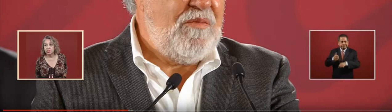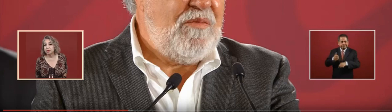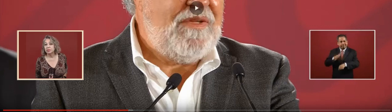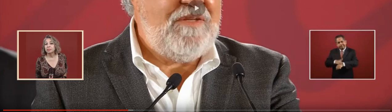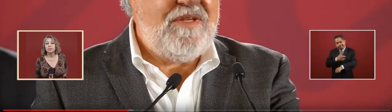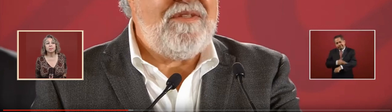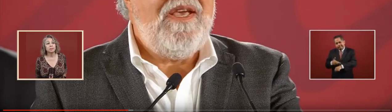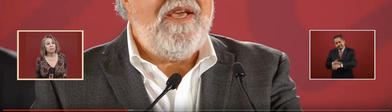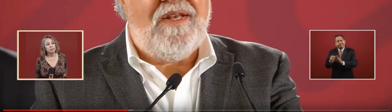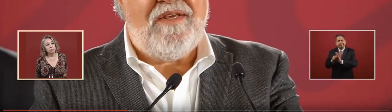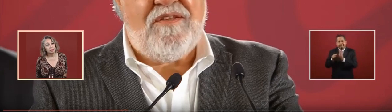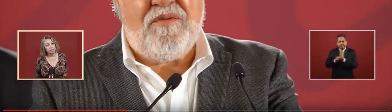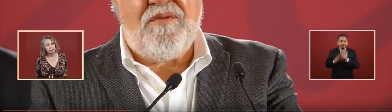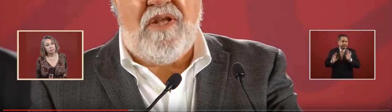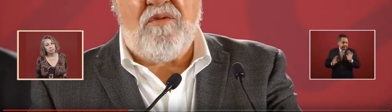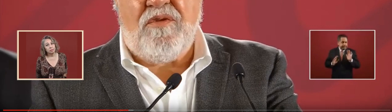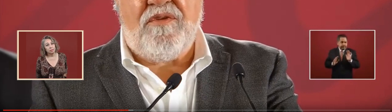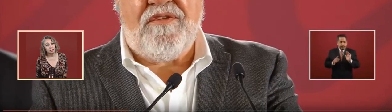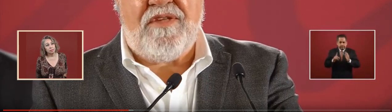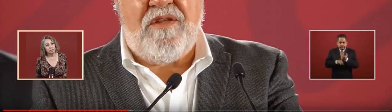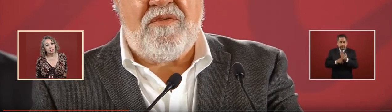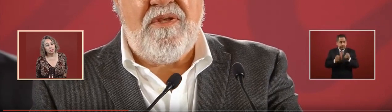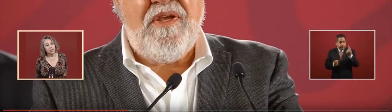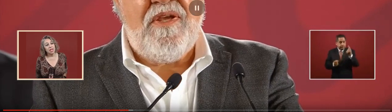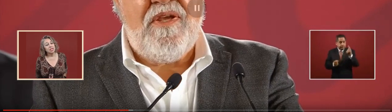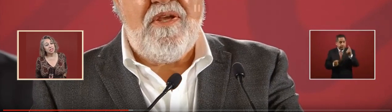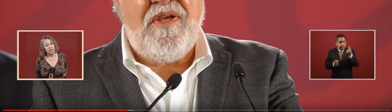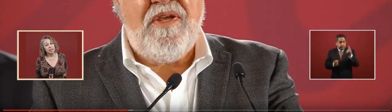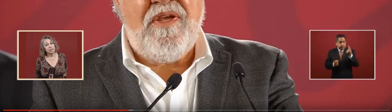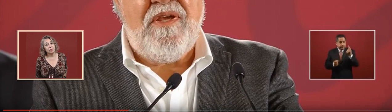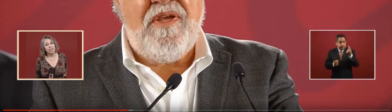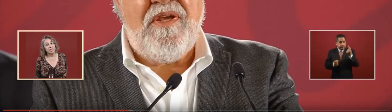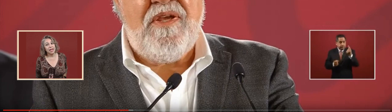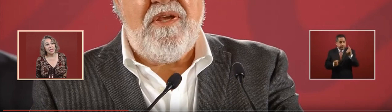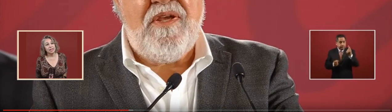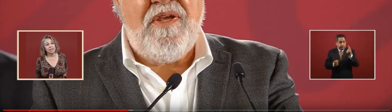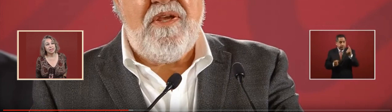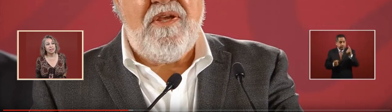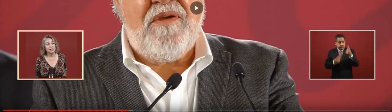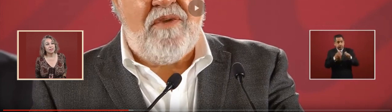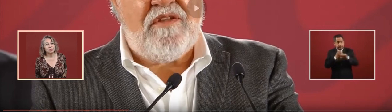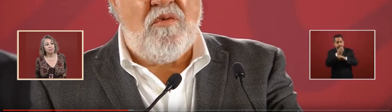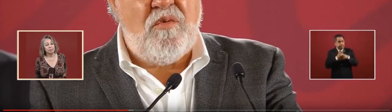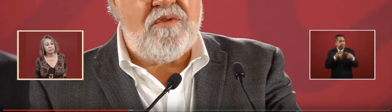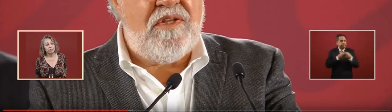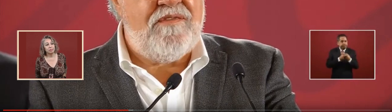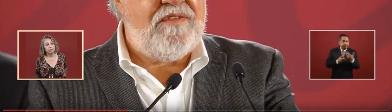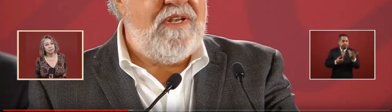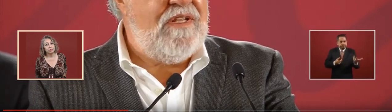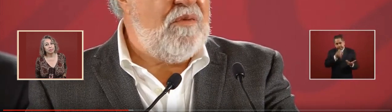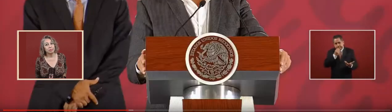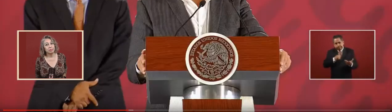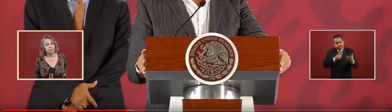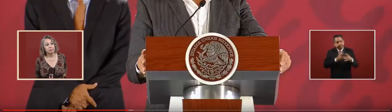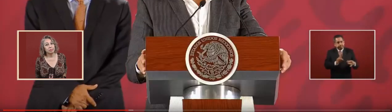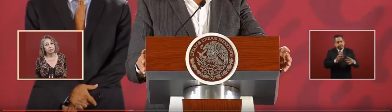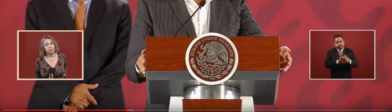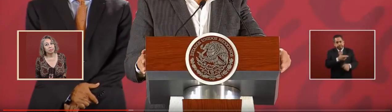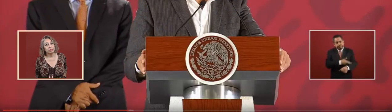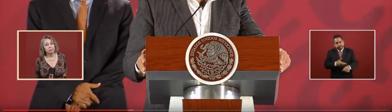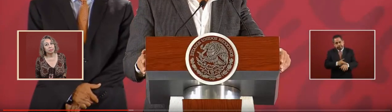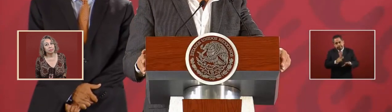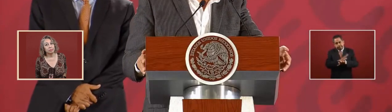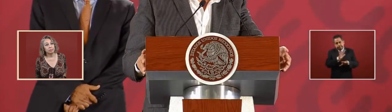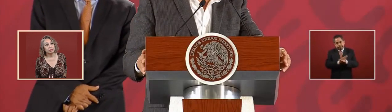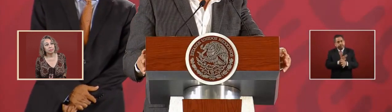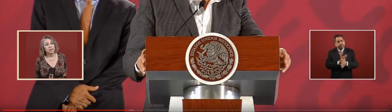helpful. En el caso de algunos de los estados. In some of the states. Más aún cuando las fiscalías locales ya han